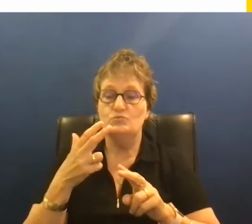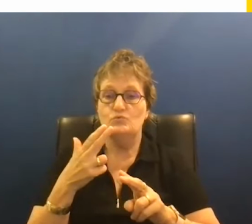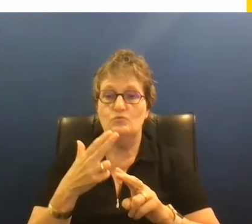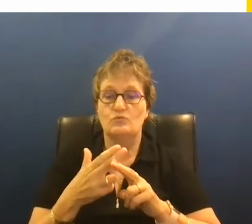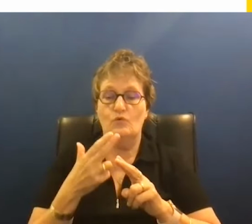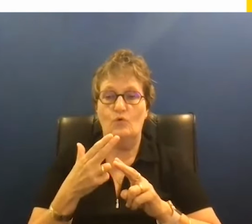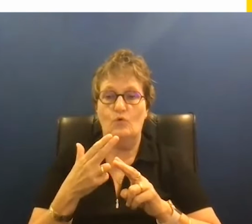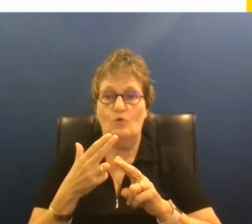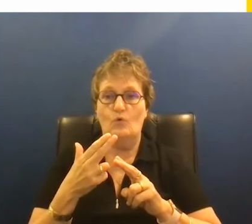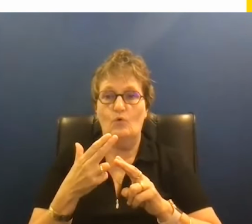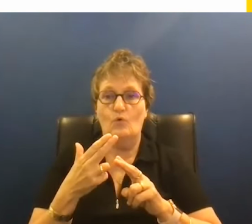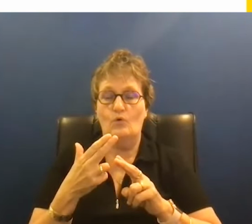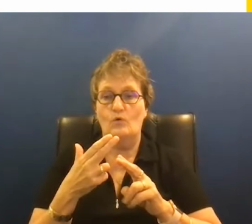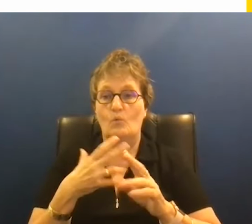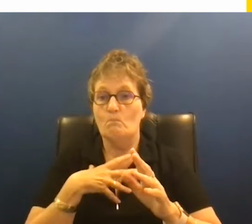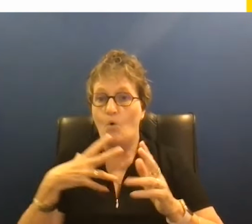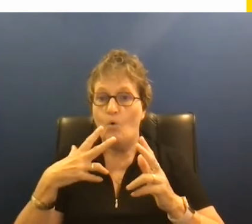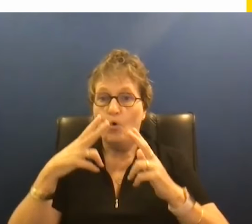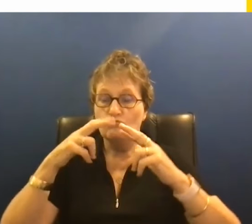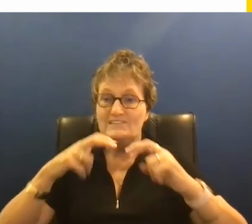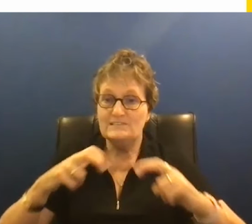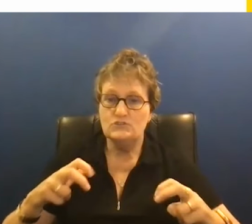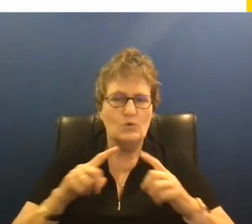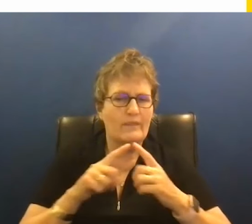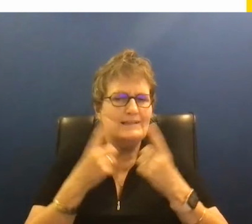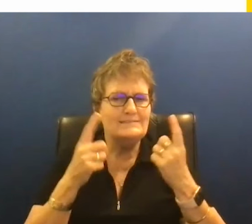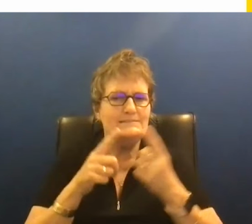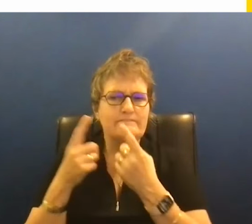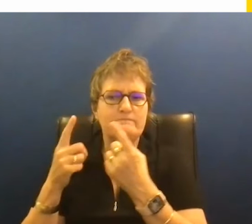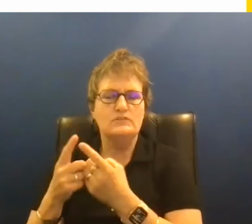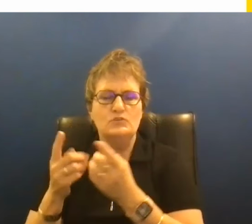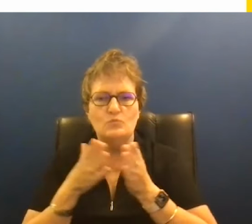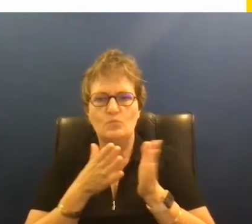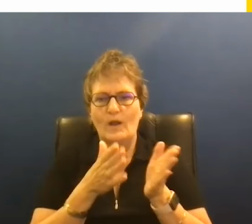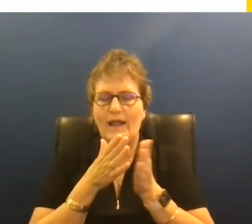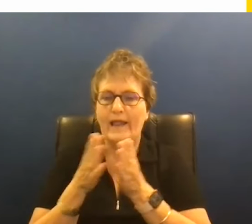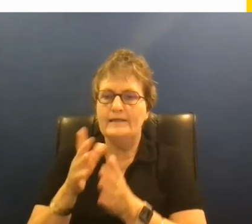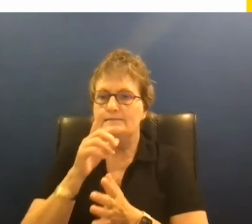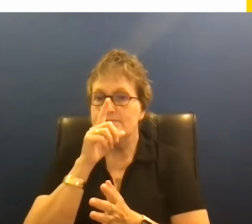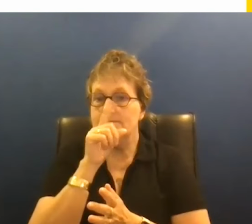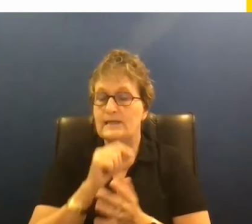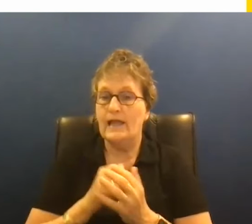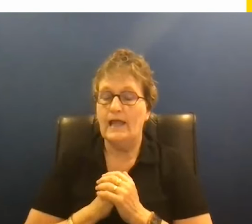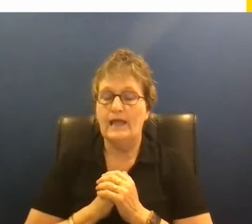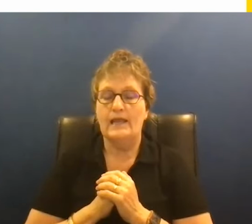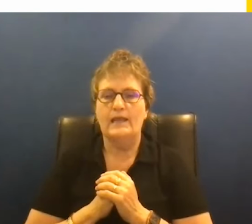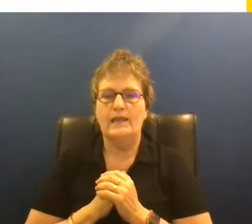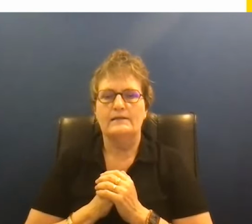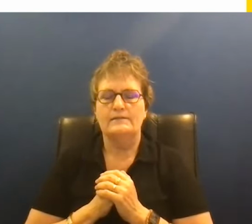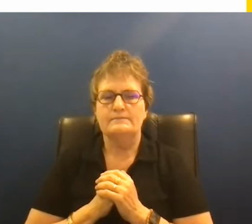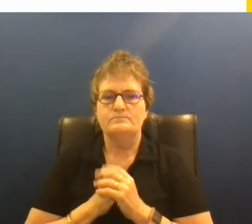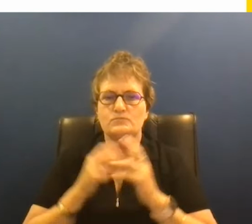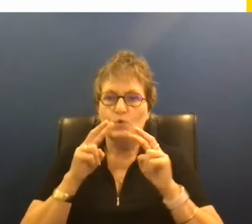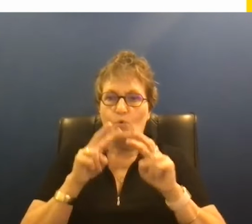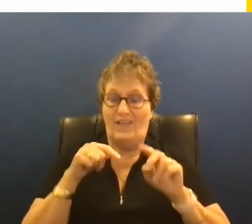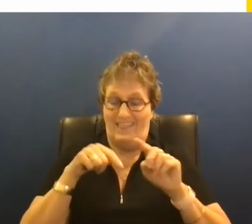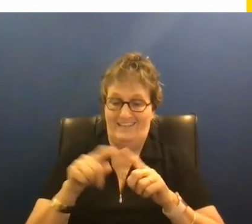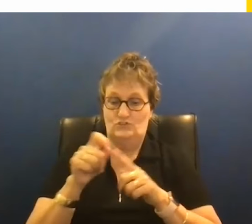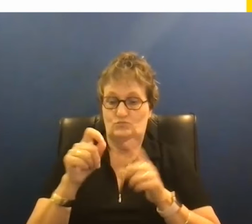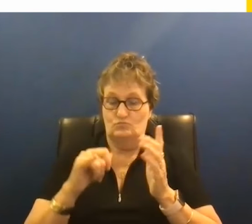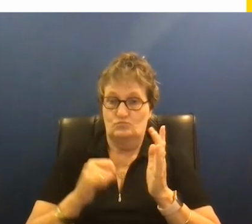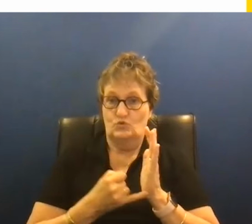the research. So there are different ways that we can look at this project as a